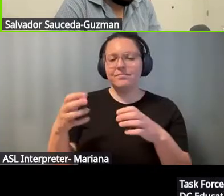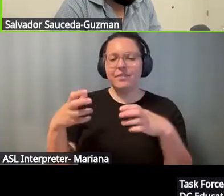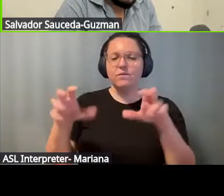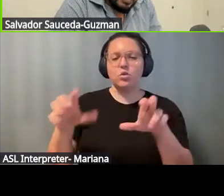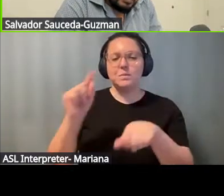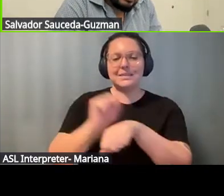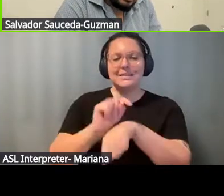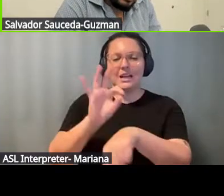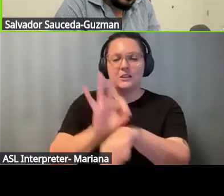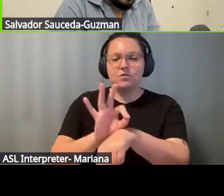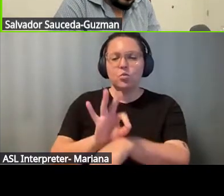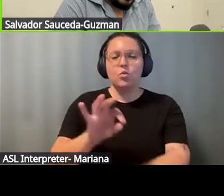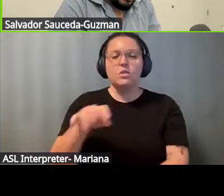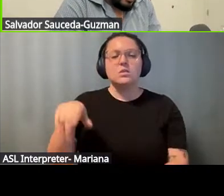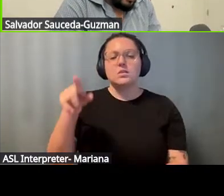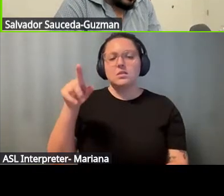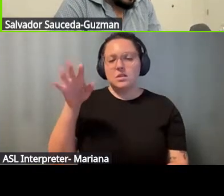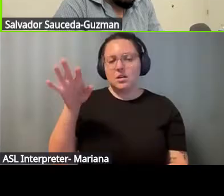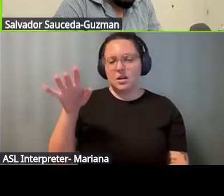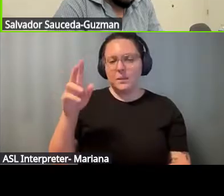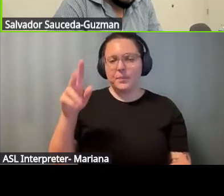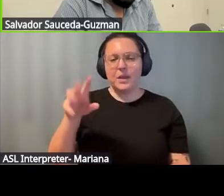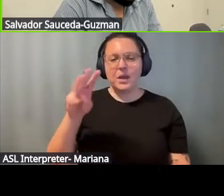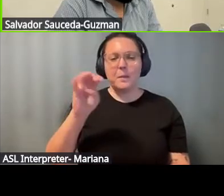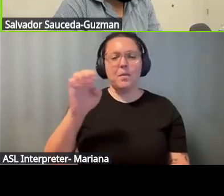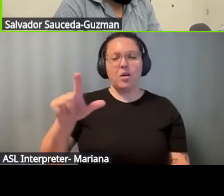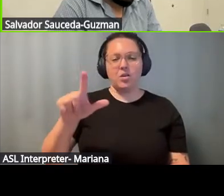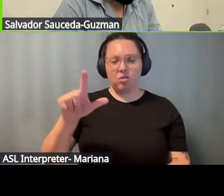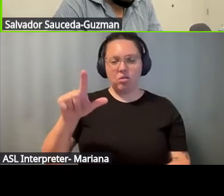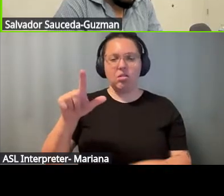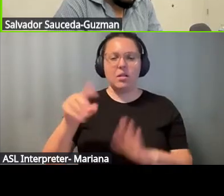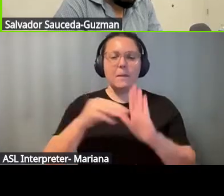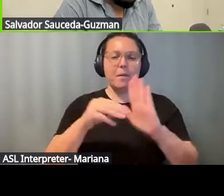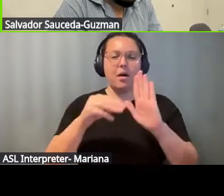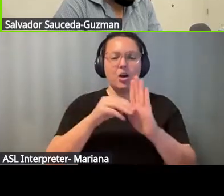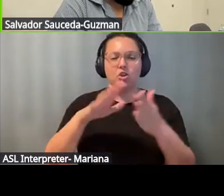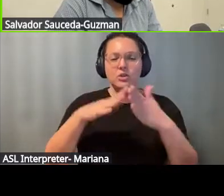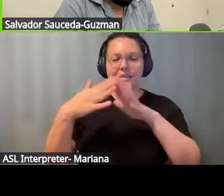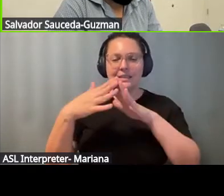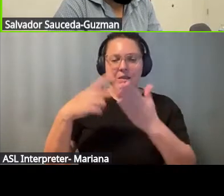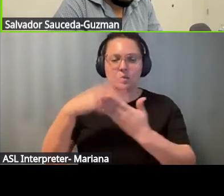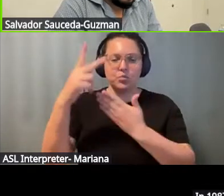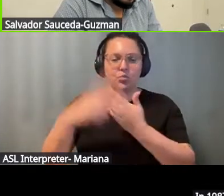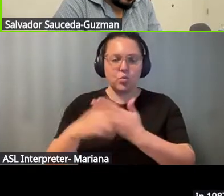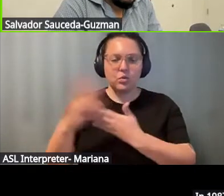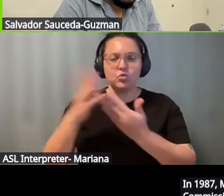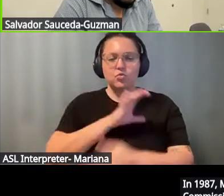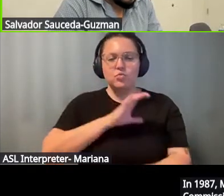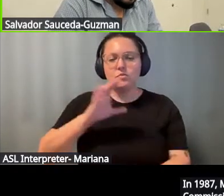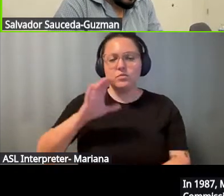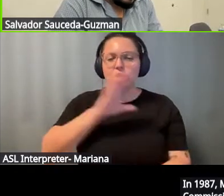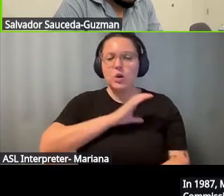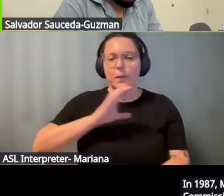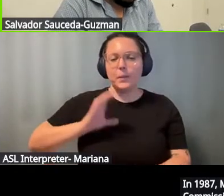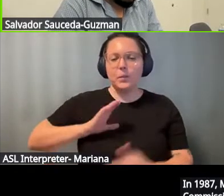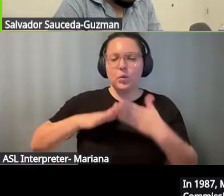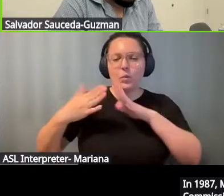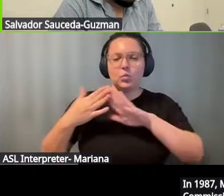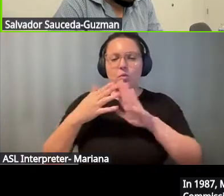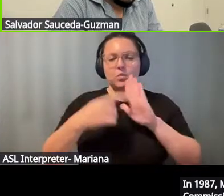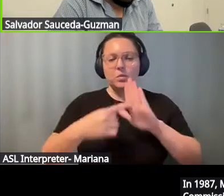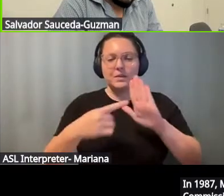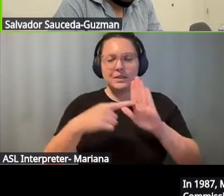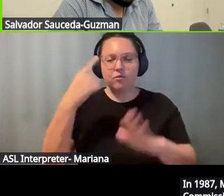Rose was elected ANC, the Advisory Neighborhood Commission for 5B at the time, in single